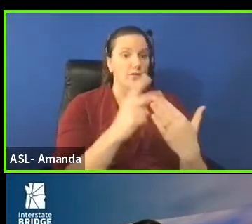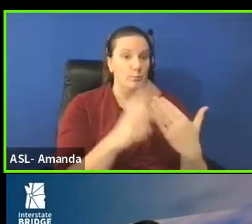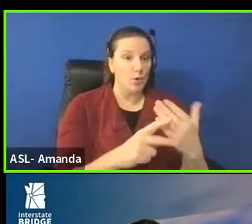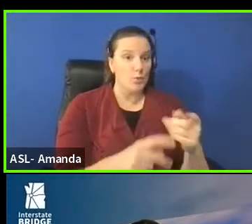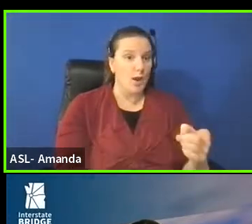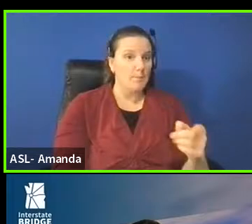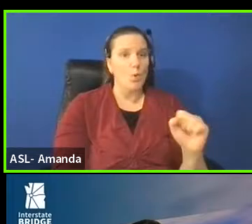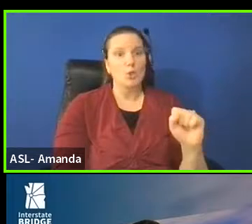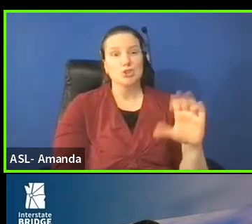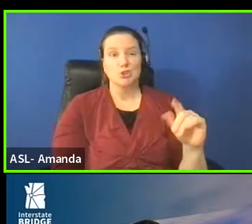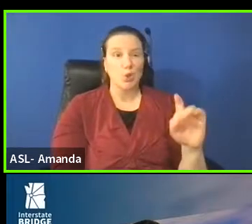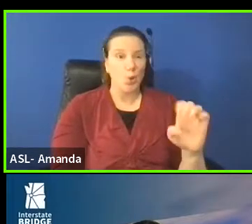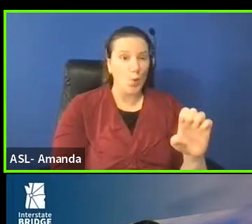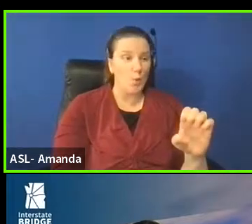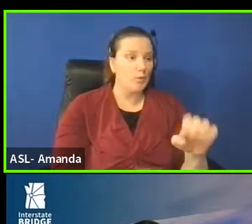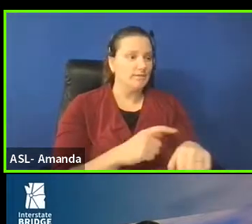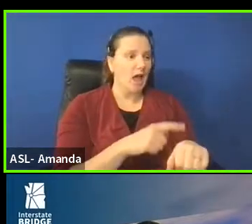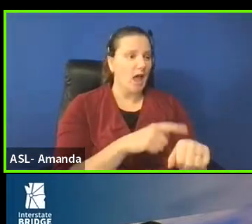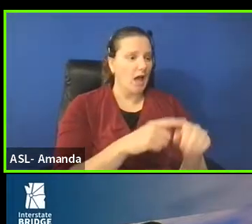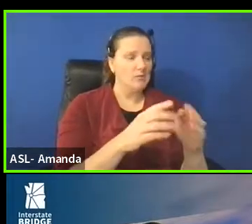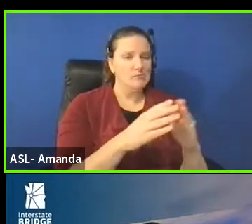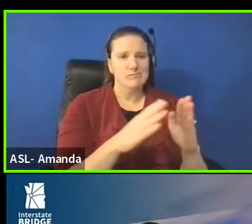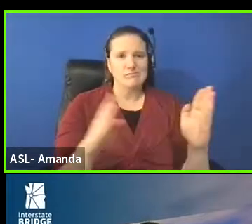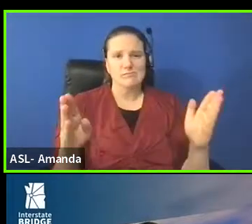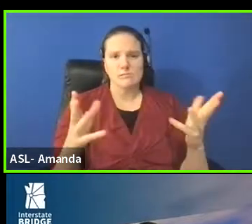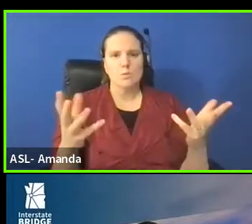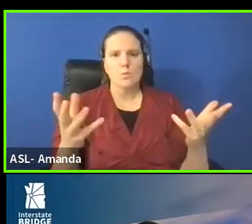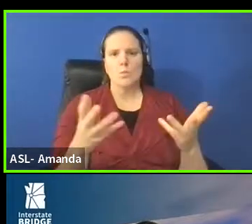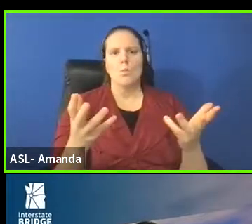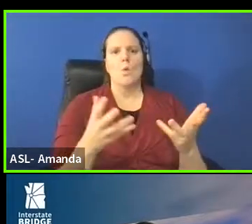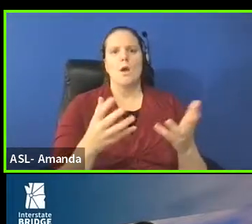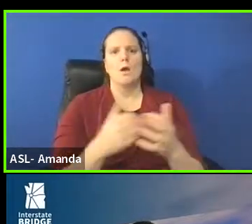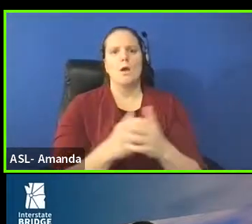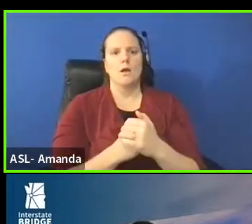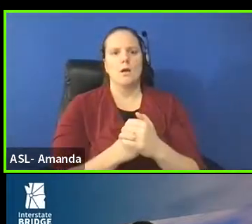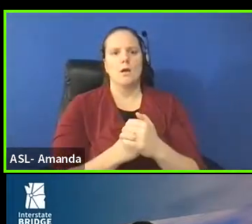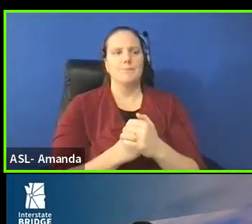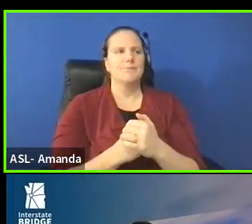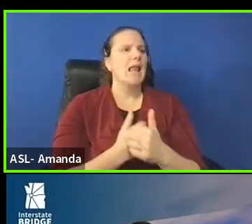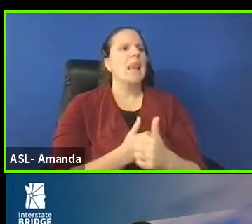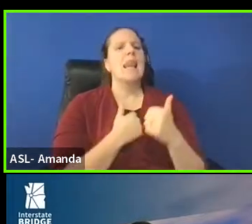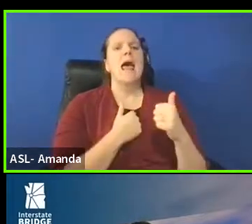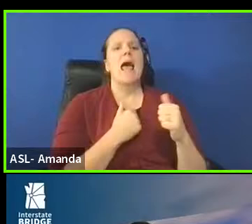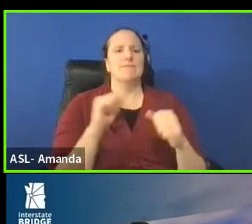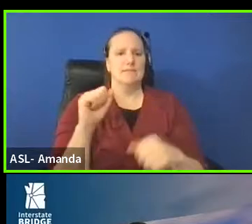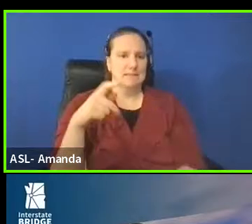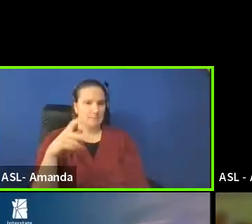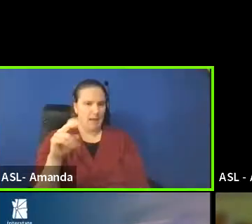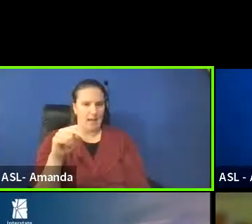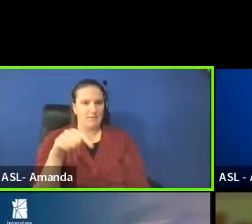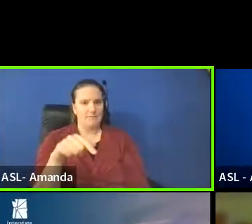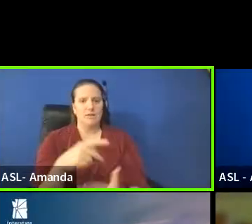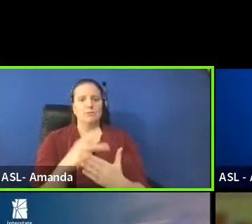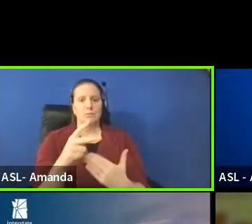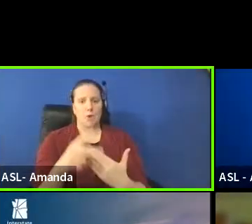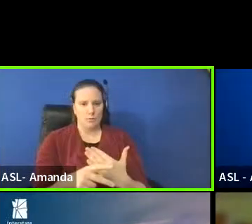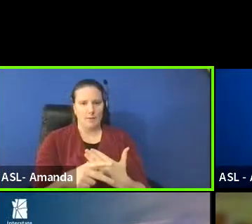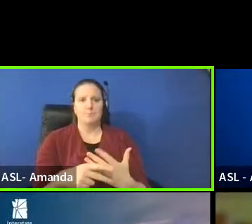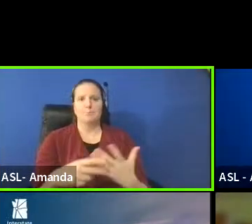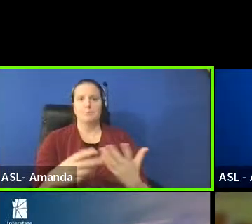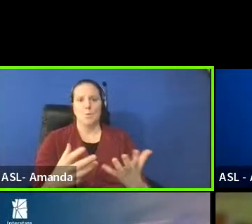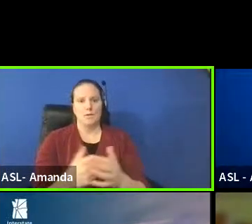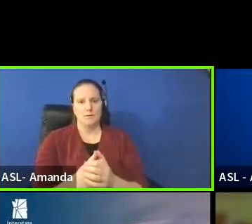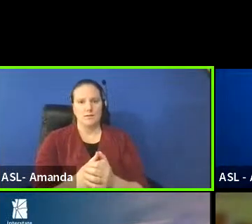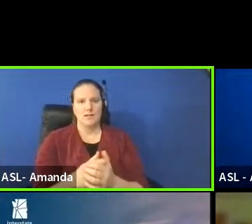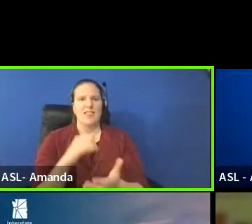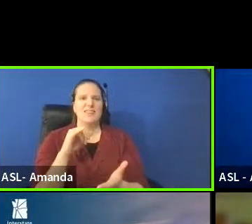of time, as far as what the lifespan of the program. And